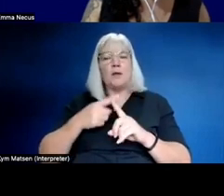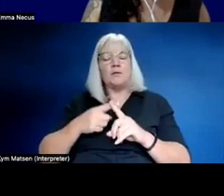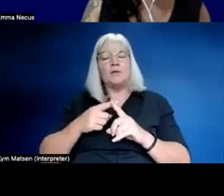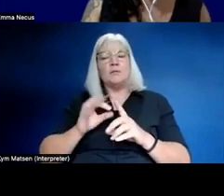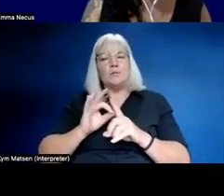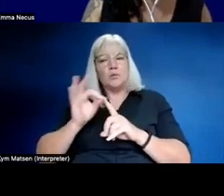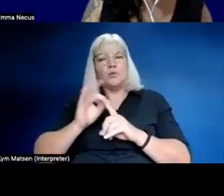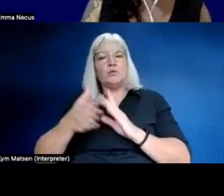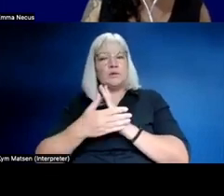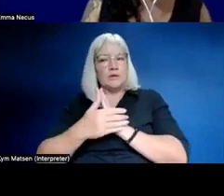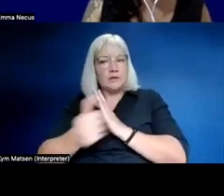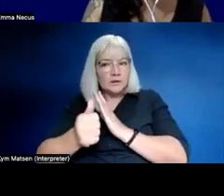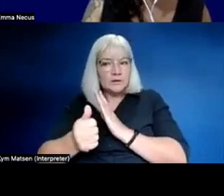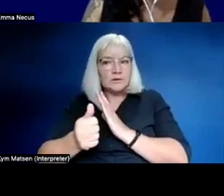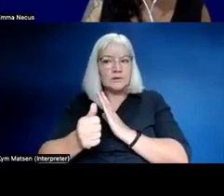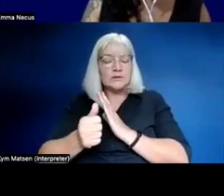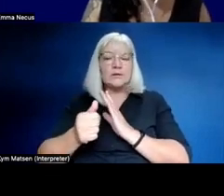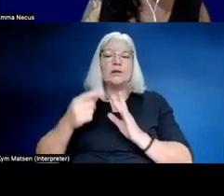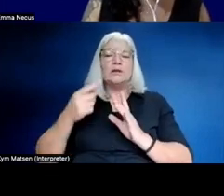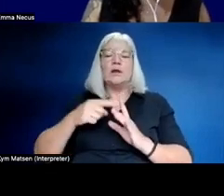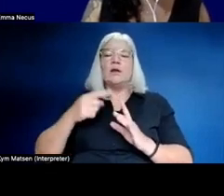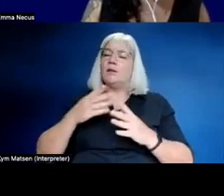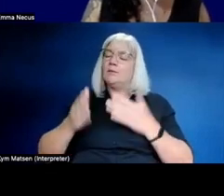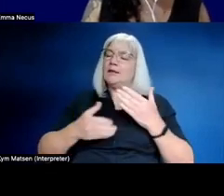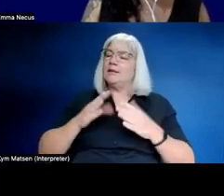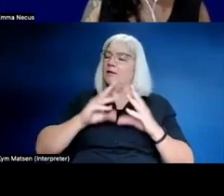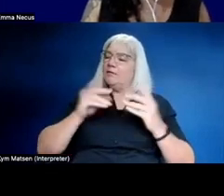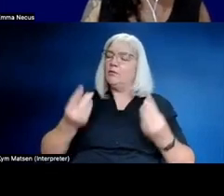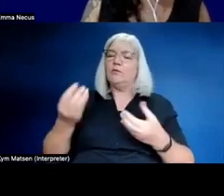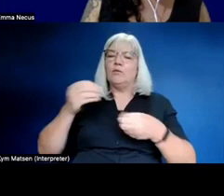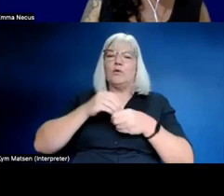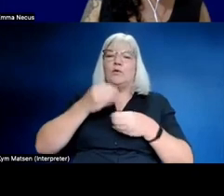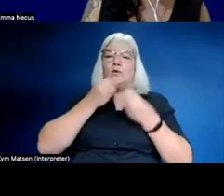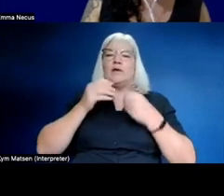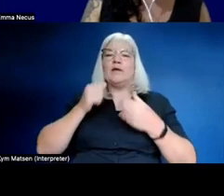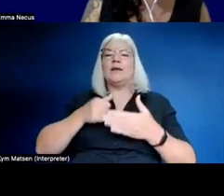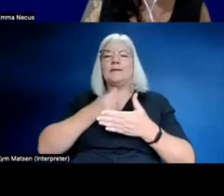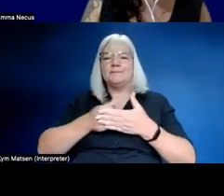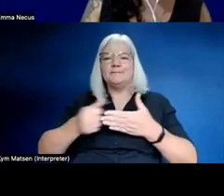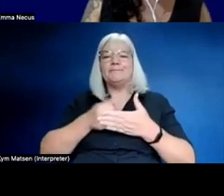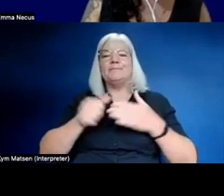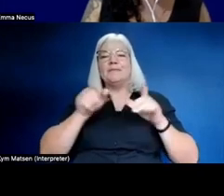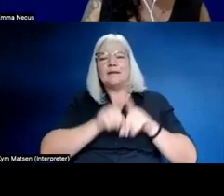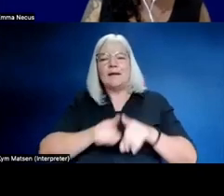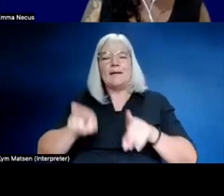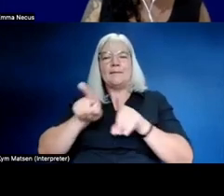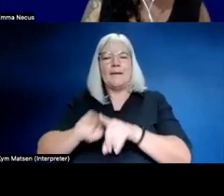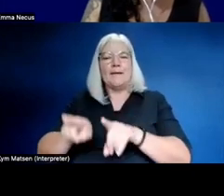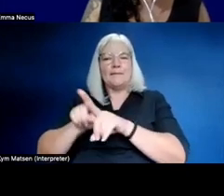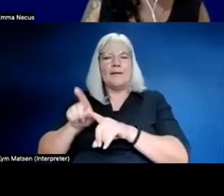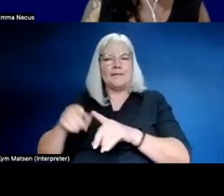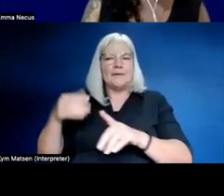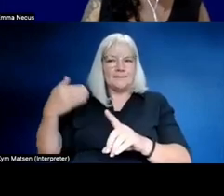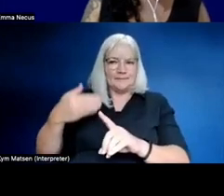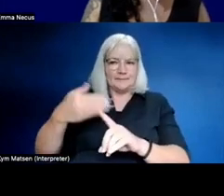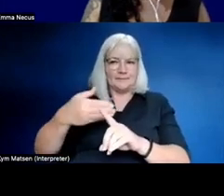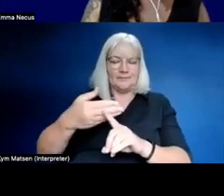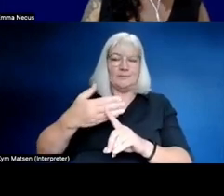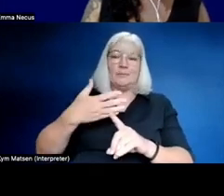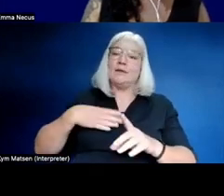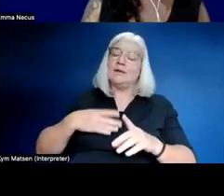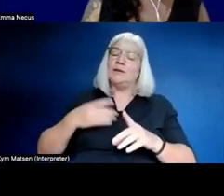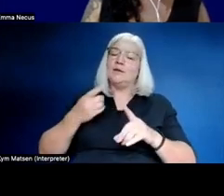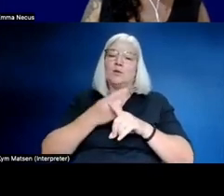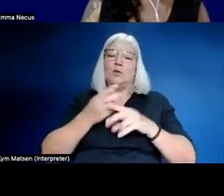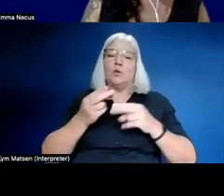routine, which everyone involved in that mealtime follows. And we need to make sure we talk to the team to cover all these areas.